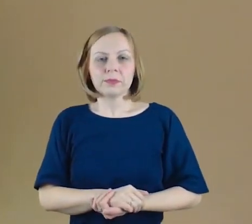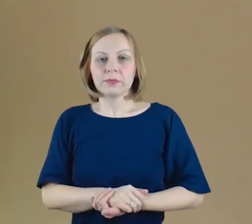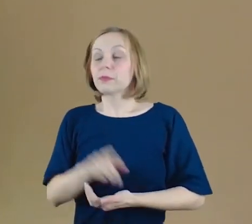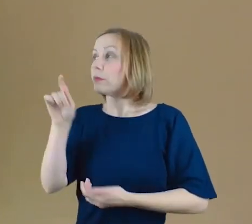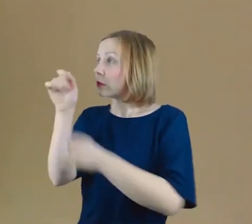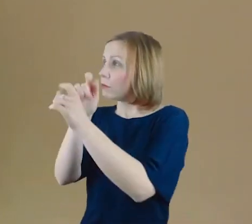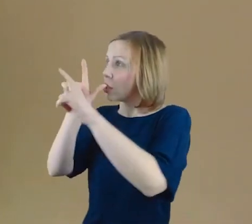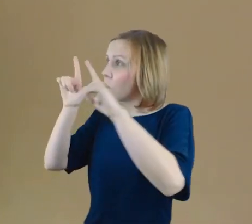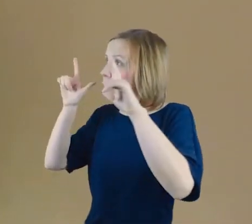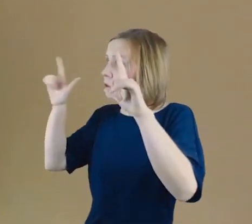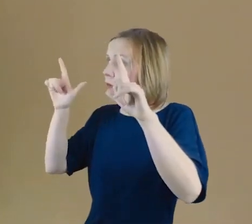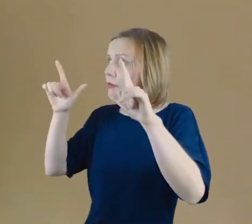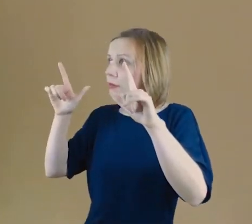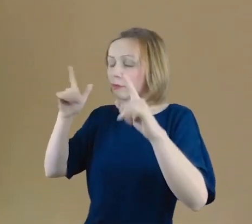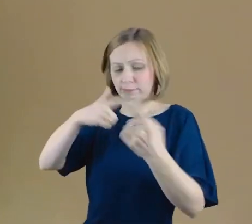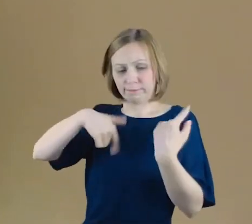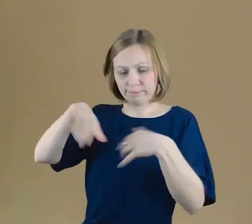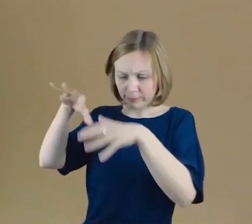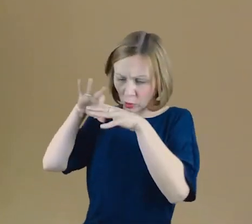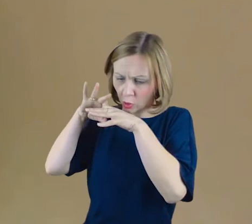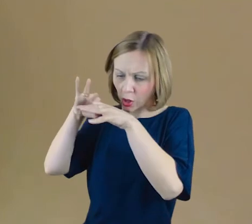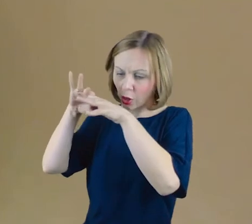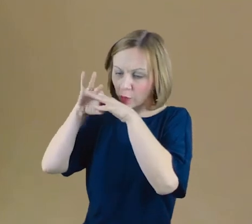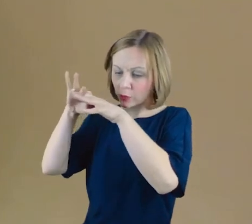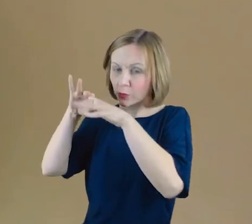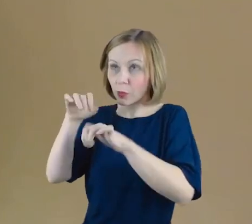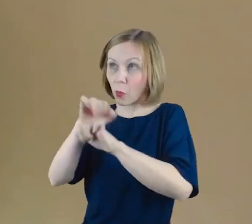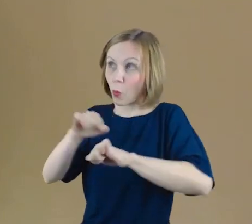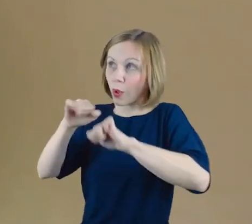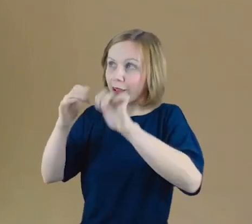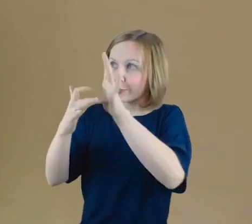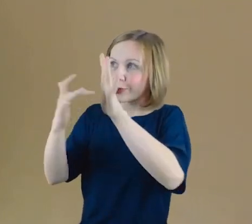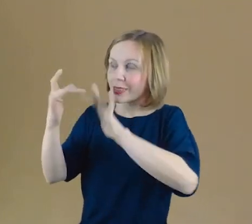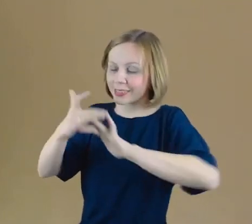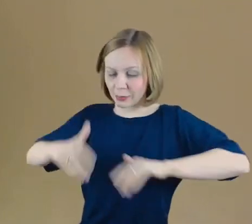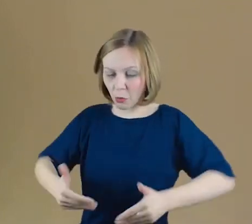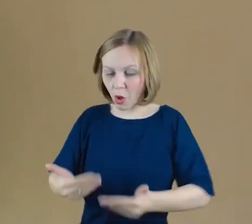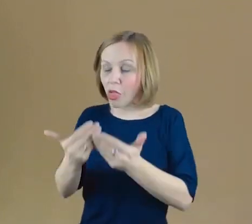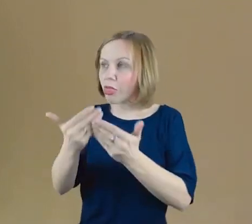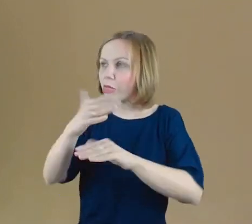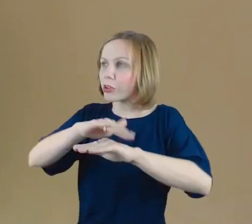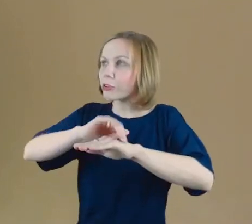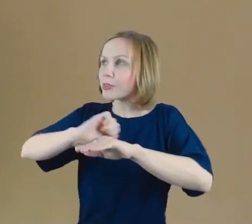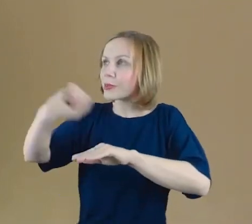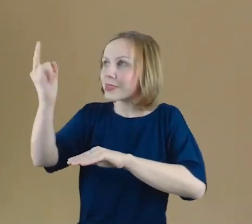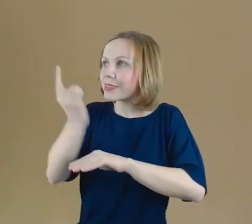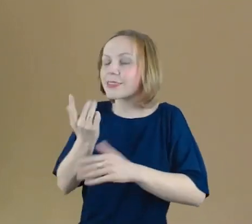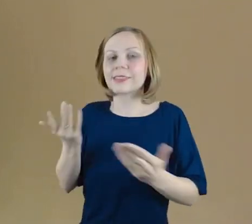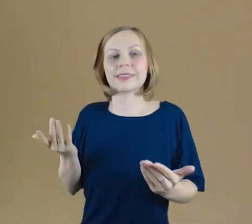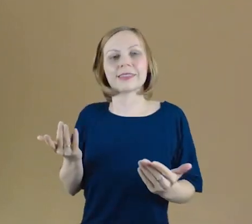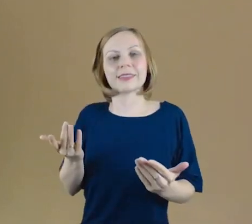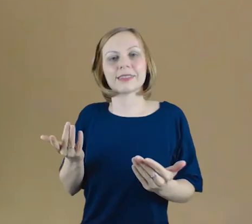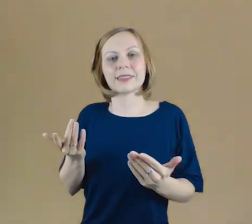Dear Lord, keep us close to you as we wait for the coming of the Christ child this Christmas, and bless us with your